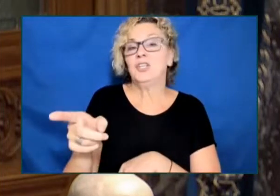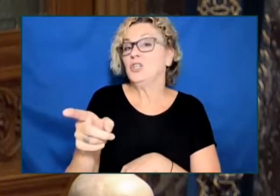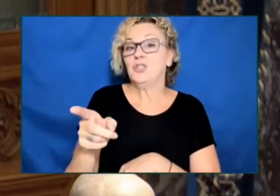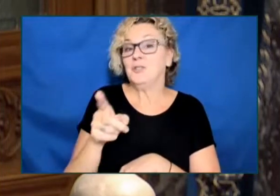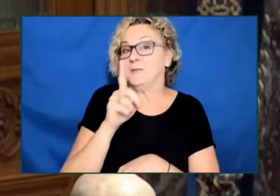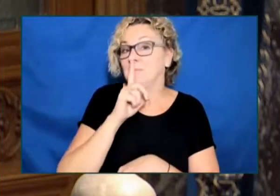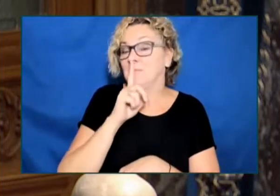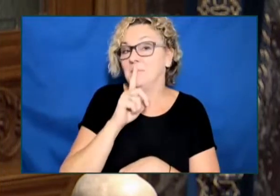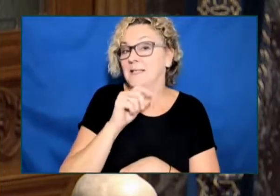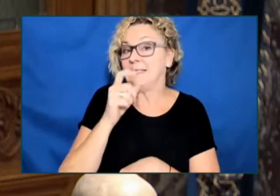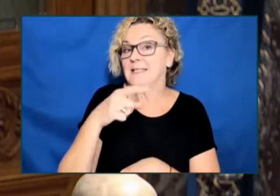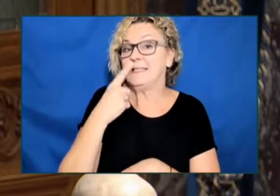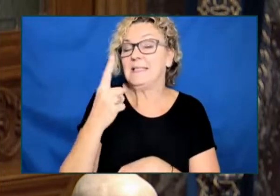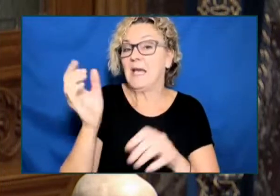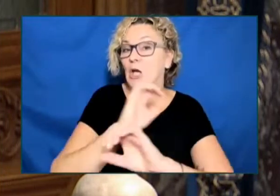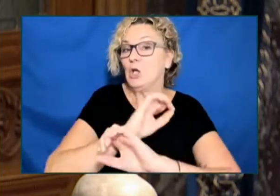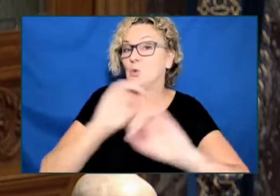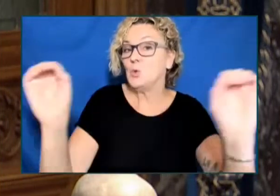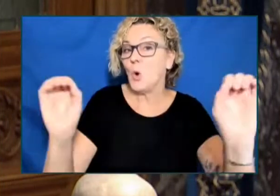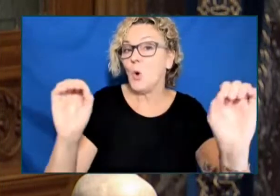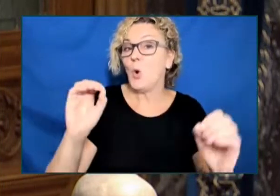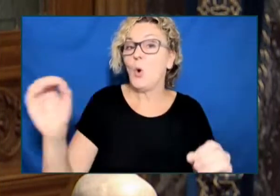pellets.